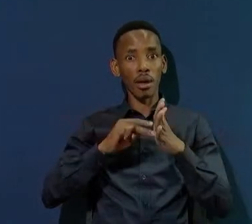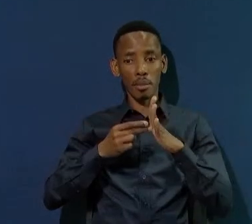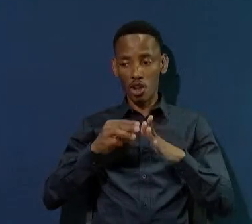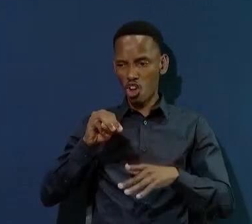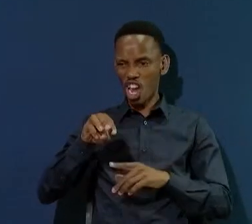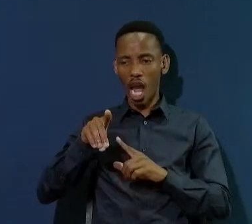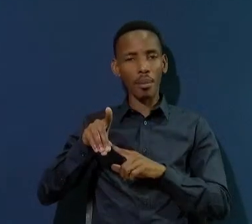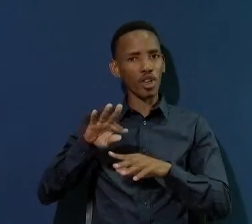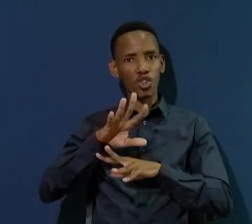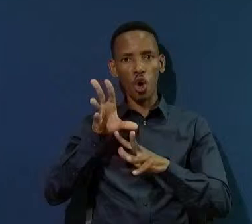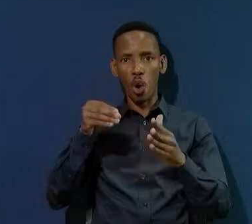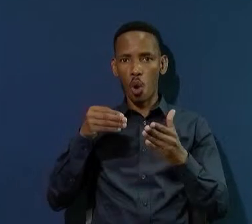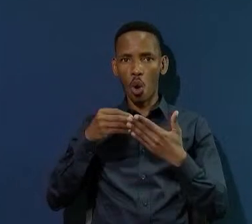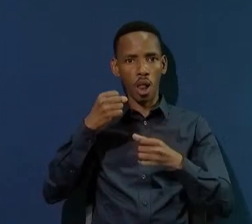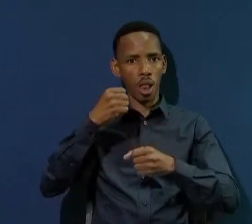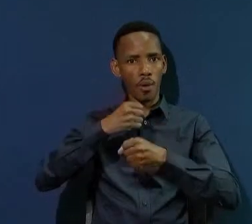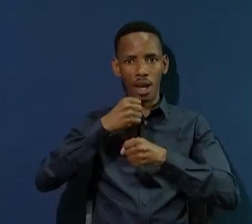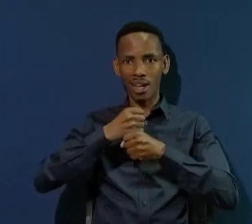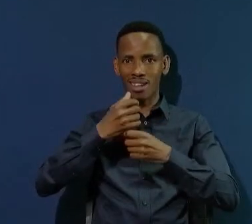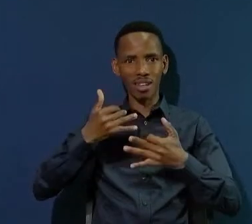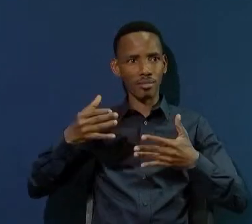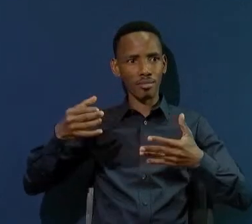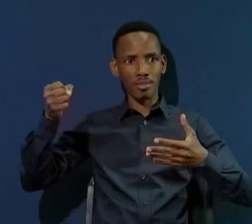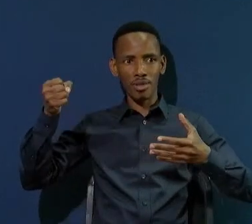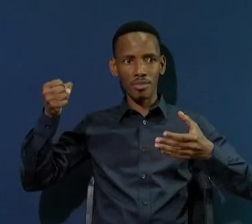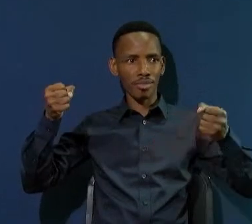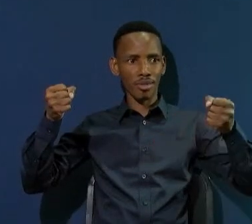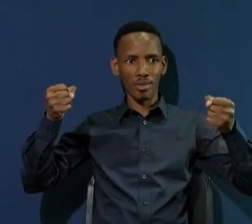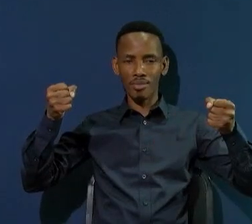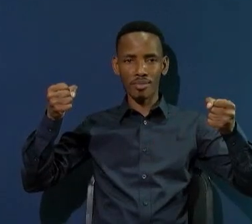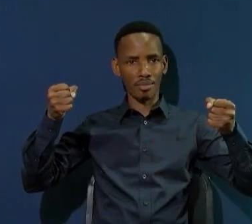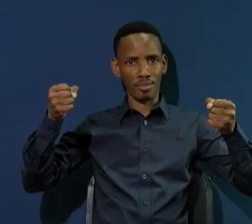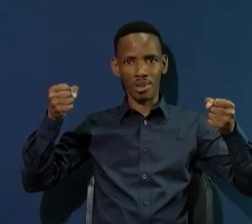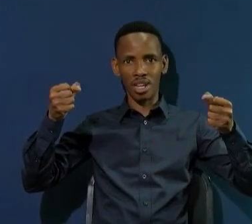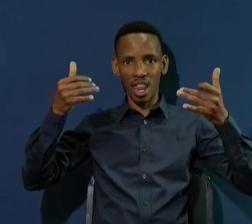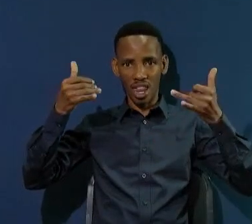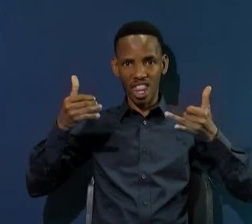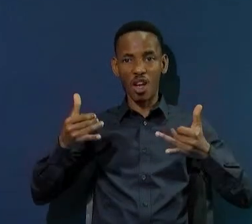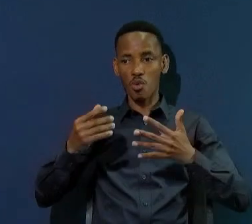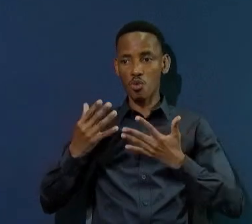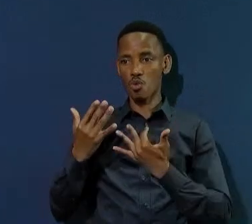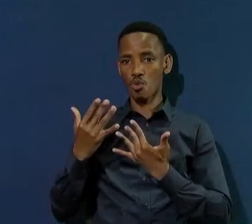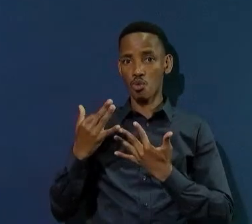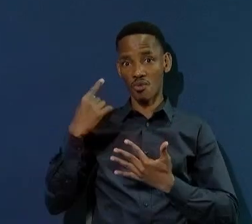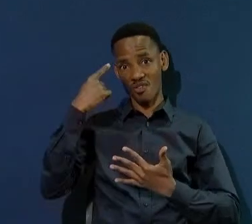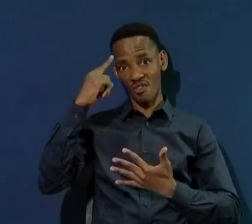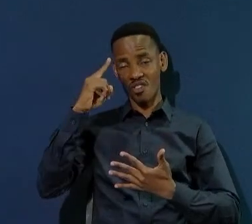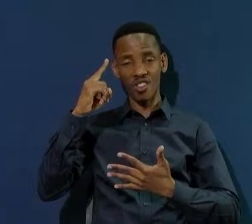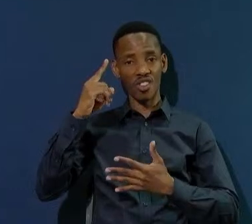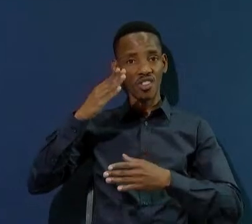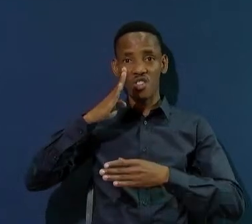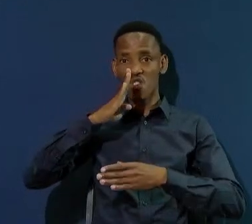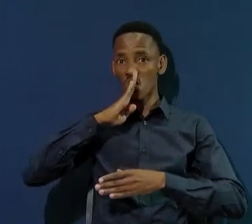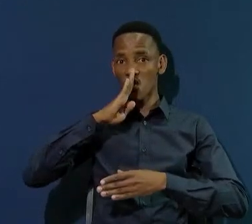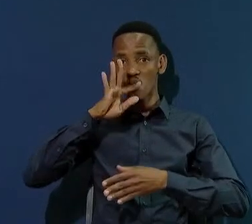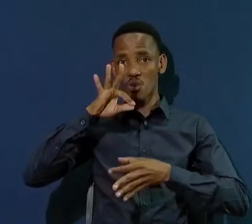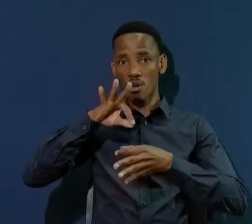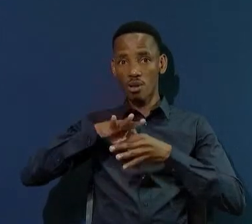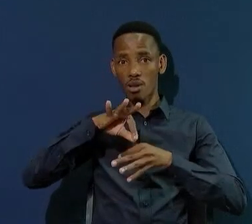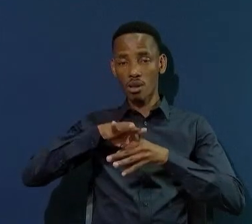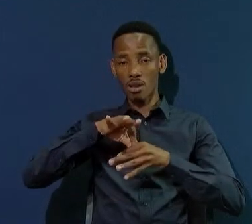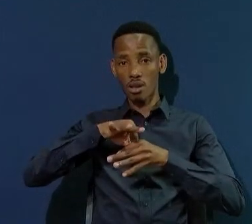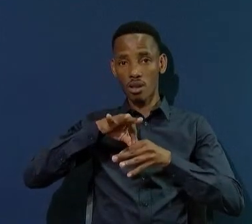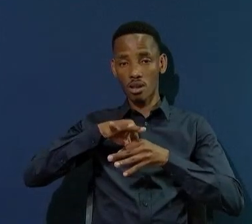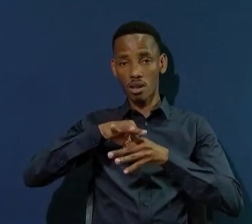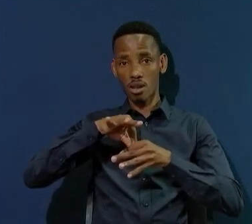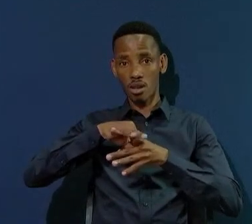of their duties from the point of view of Motlhophi le bone ba ileng gore ne ba okametse bone ba ileng